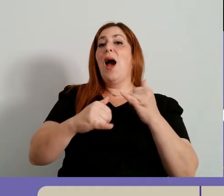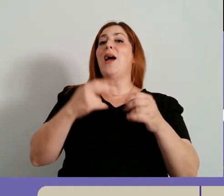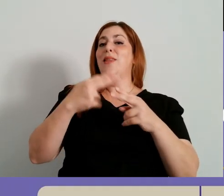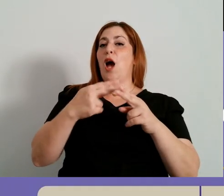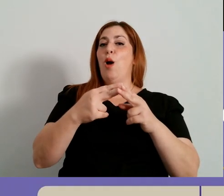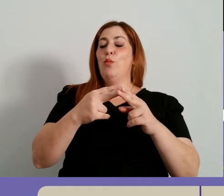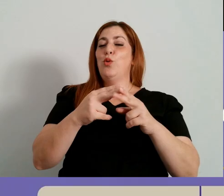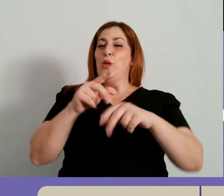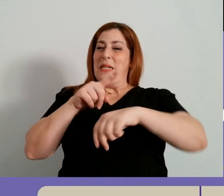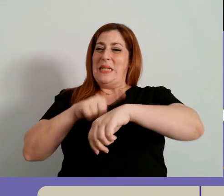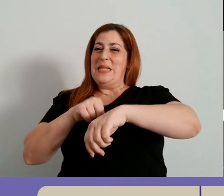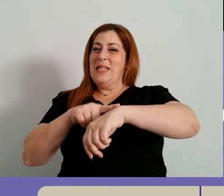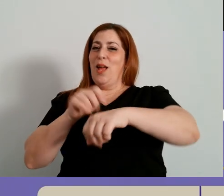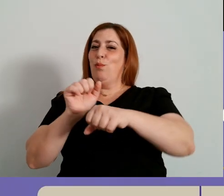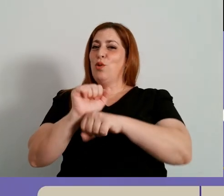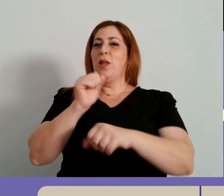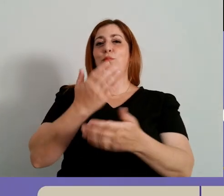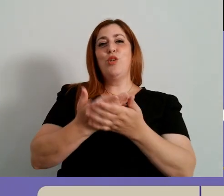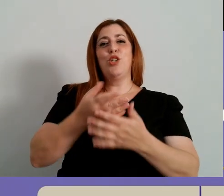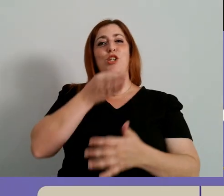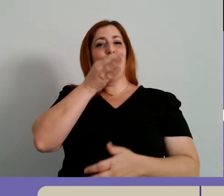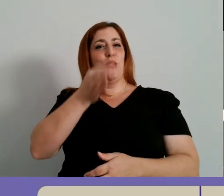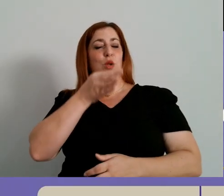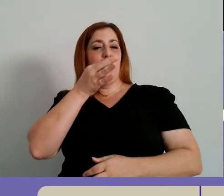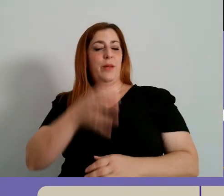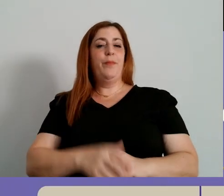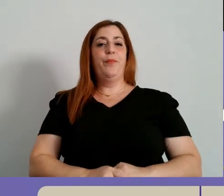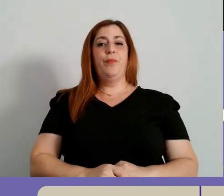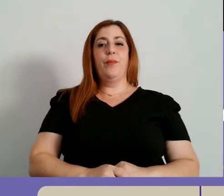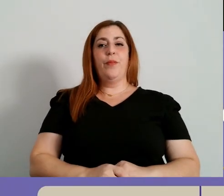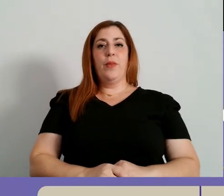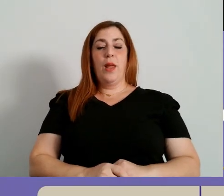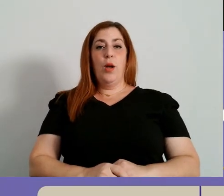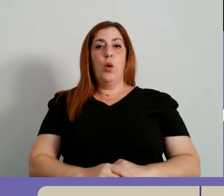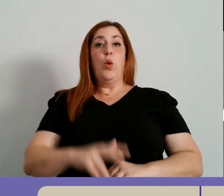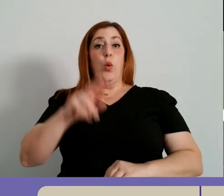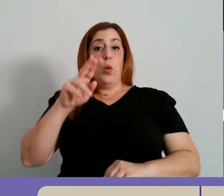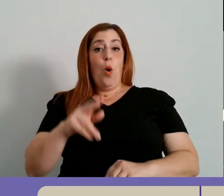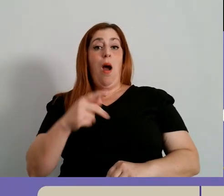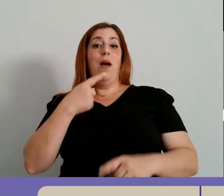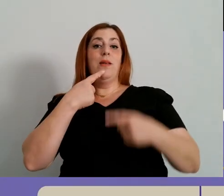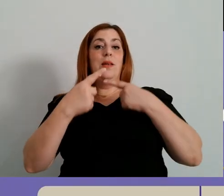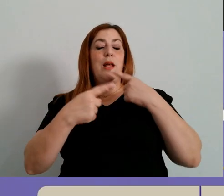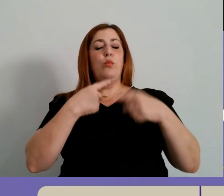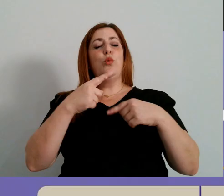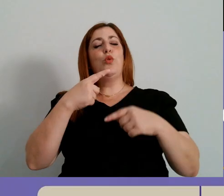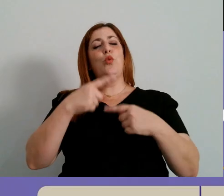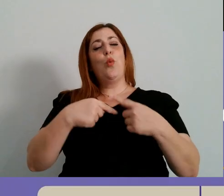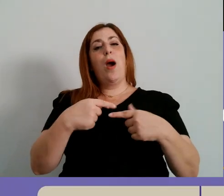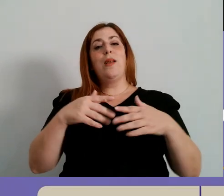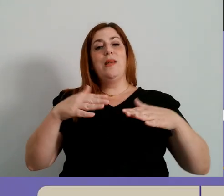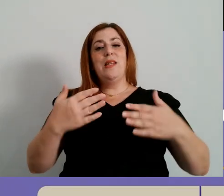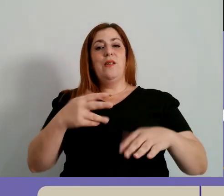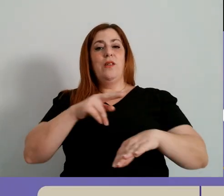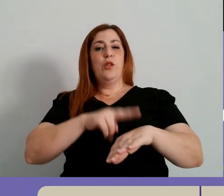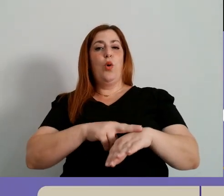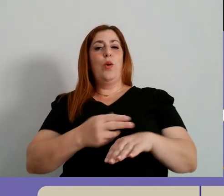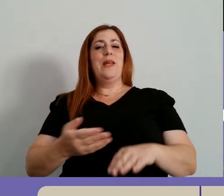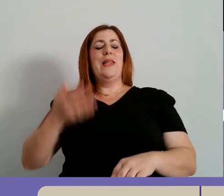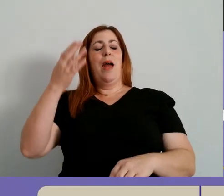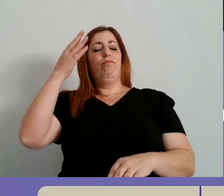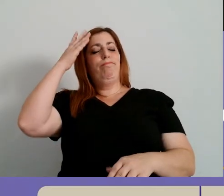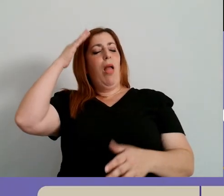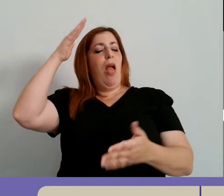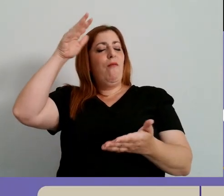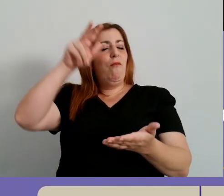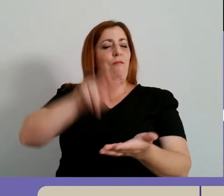of a Q&A. And we'll also talk about some ways to move forward to a more neuro-affirmative and